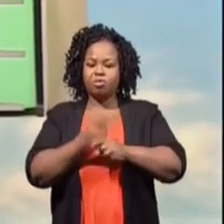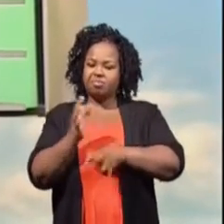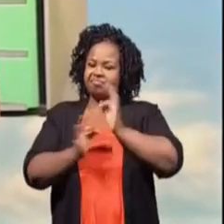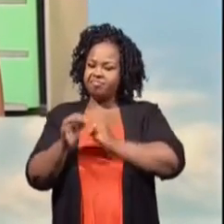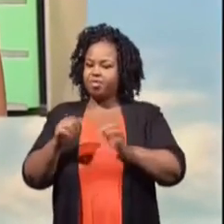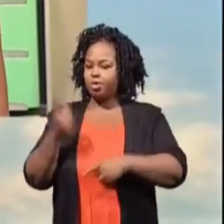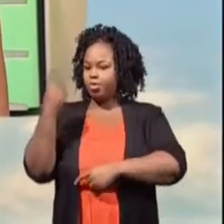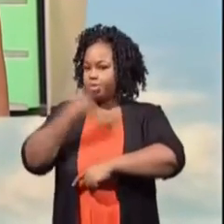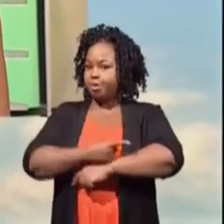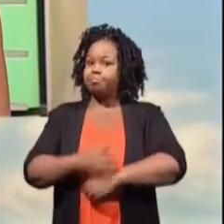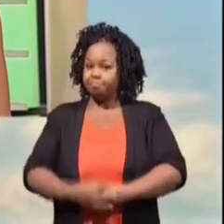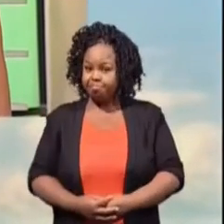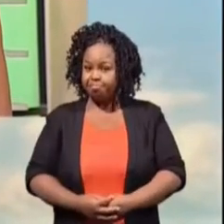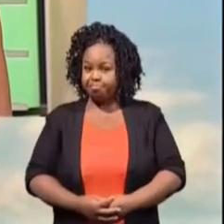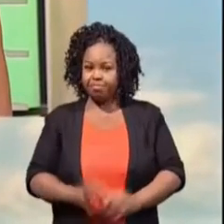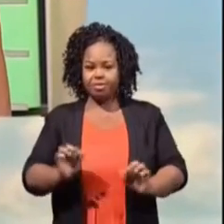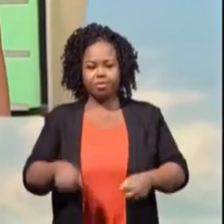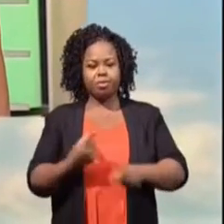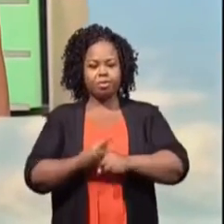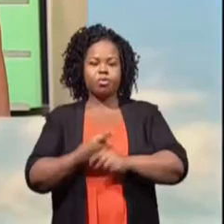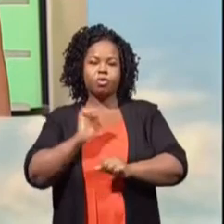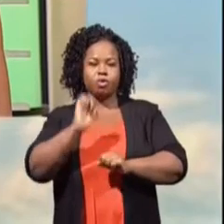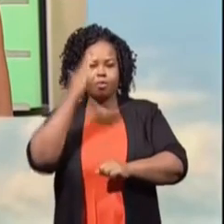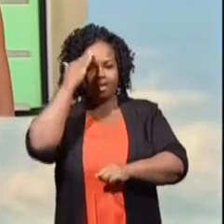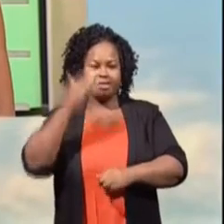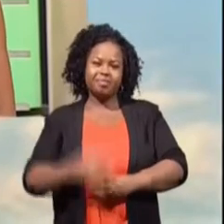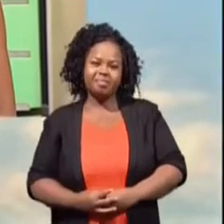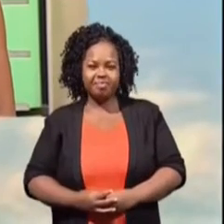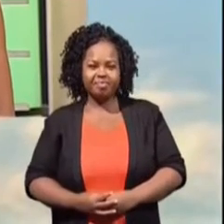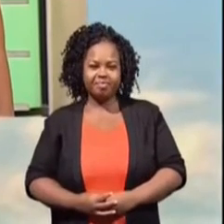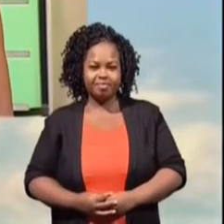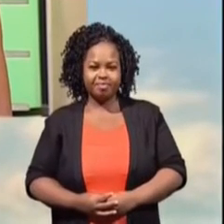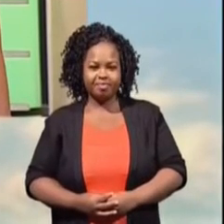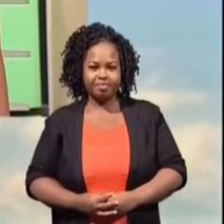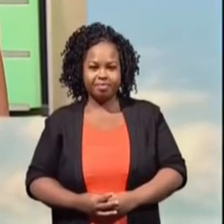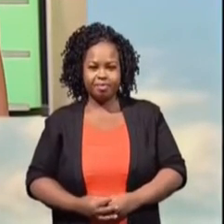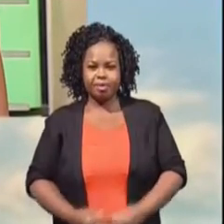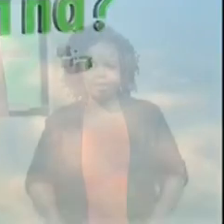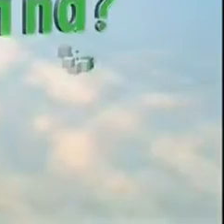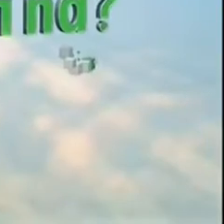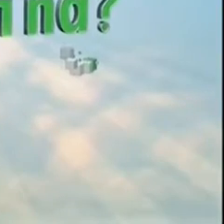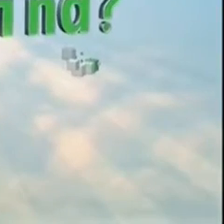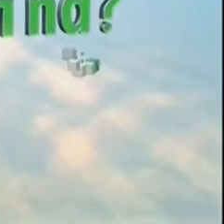lakho all right kanti kwathi nyana kwere artsene ngo what's in your mind